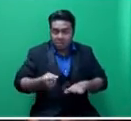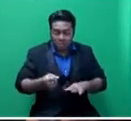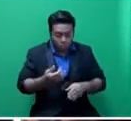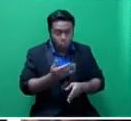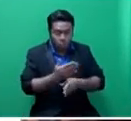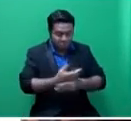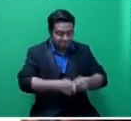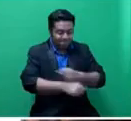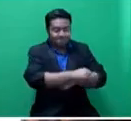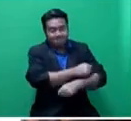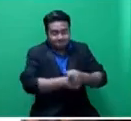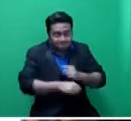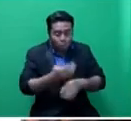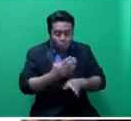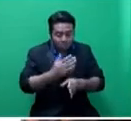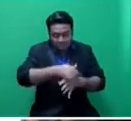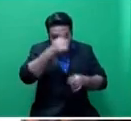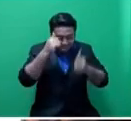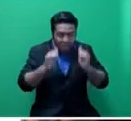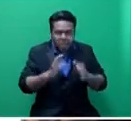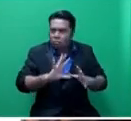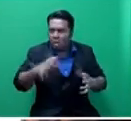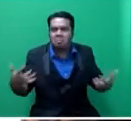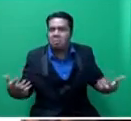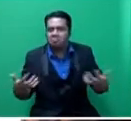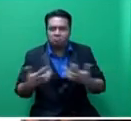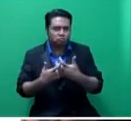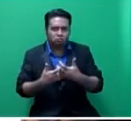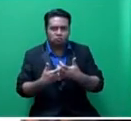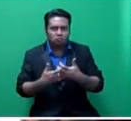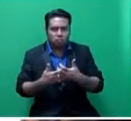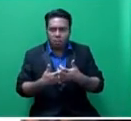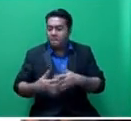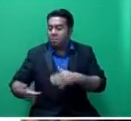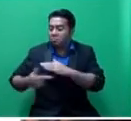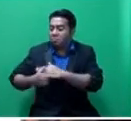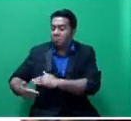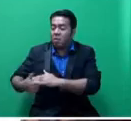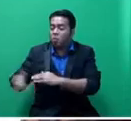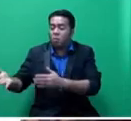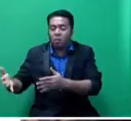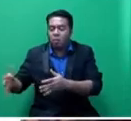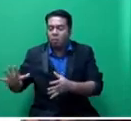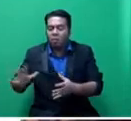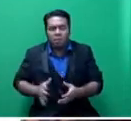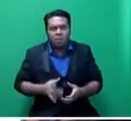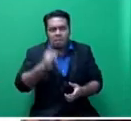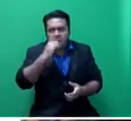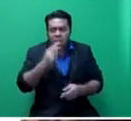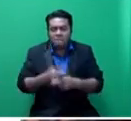efforts, unfortunately, is not matched by a level of commitment from some of our